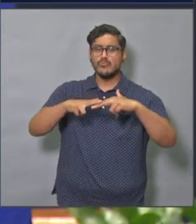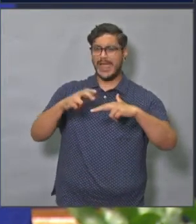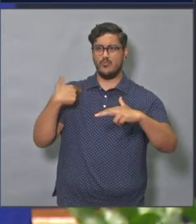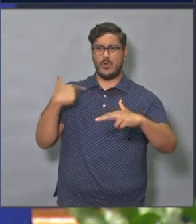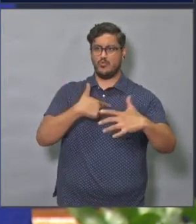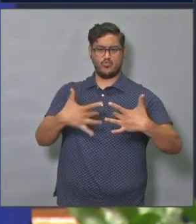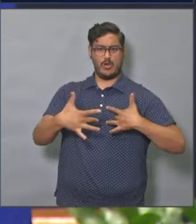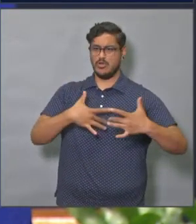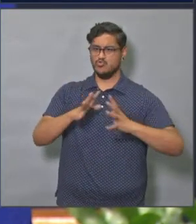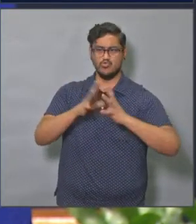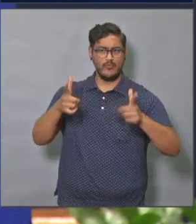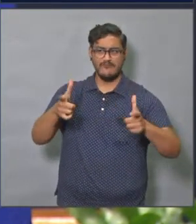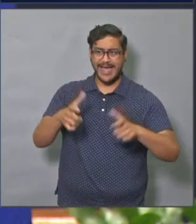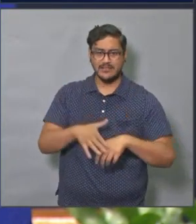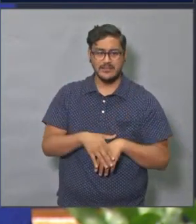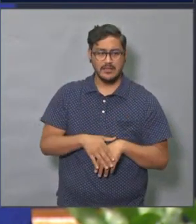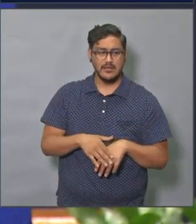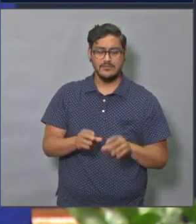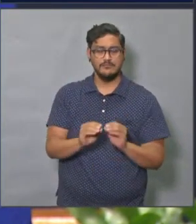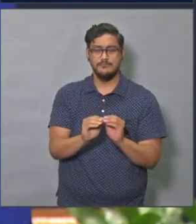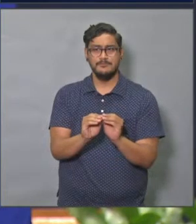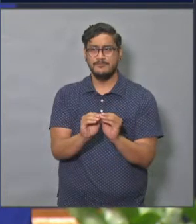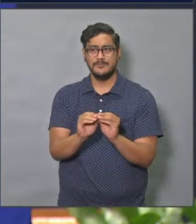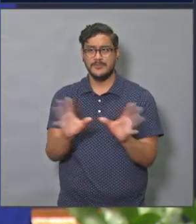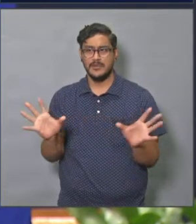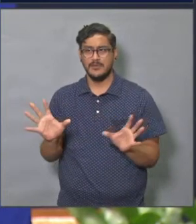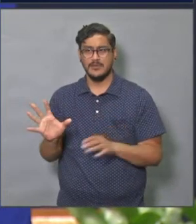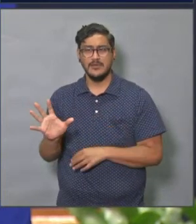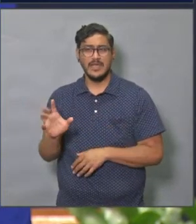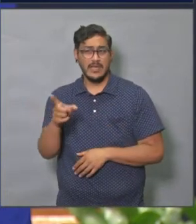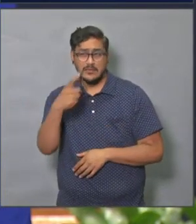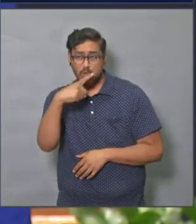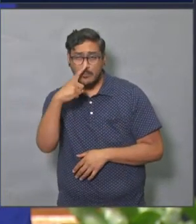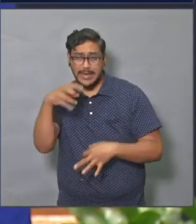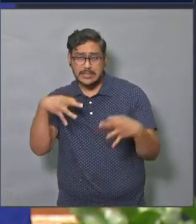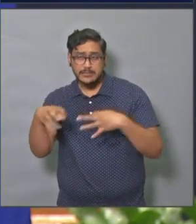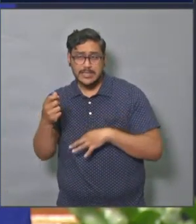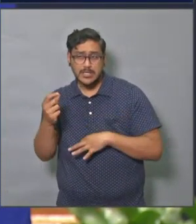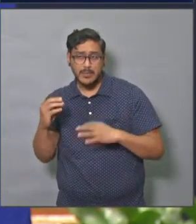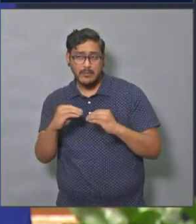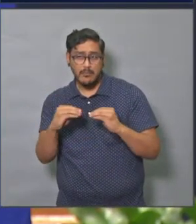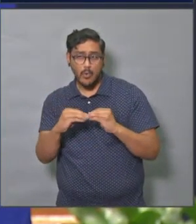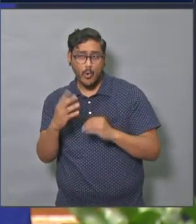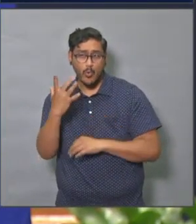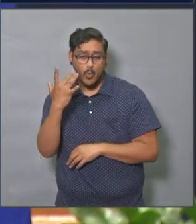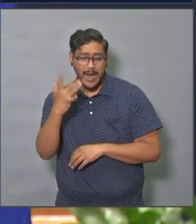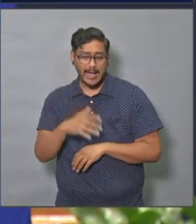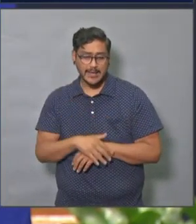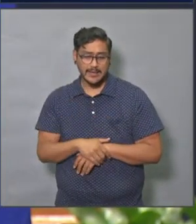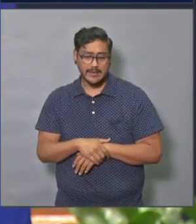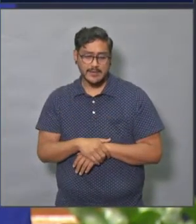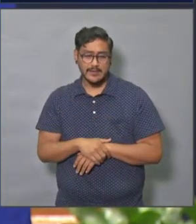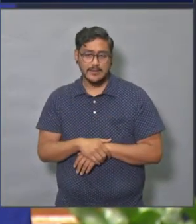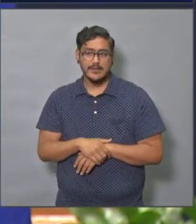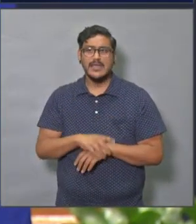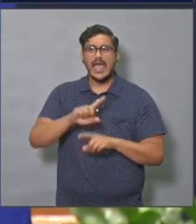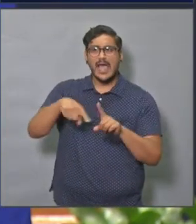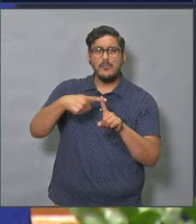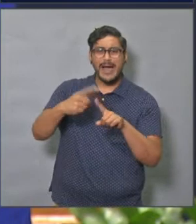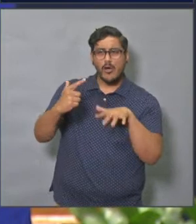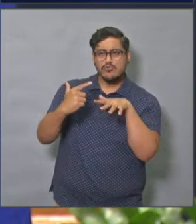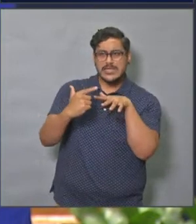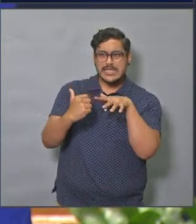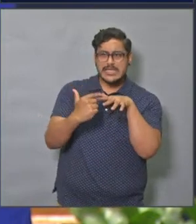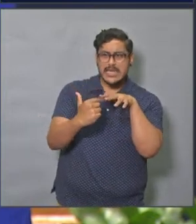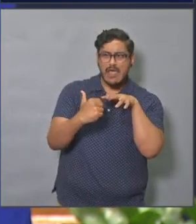fast. Obviously, you don't agree with that. Can you explain a little more why? And in your order, does that include nail salons? I didn't